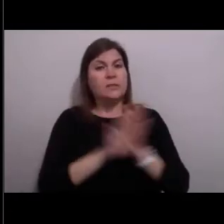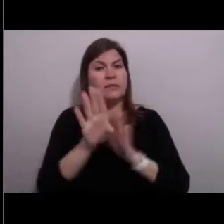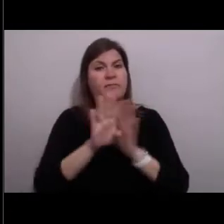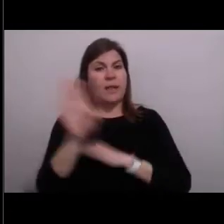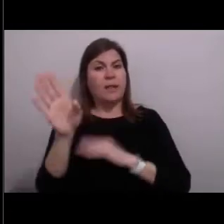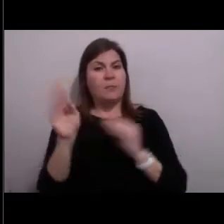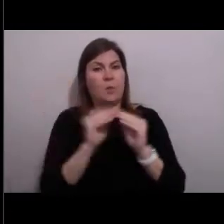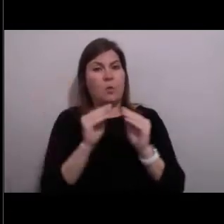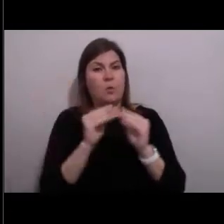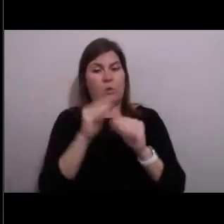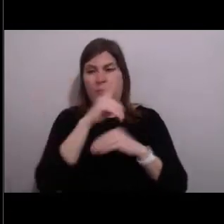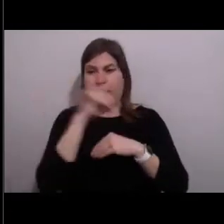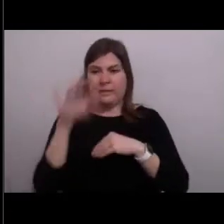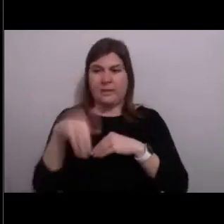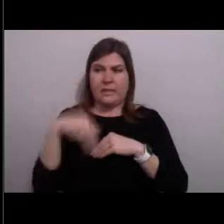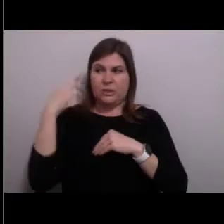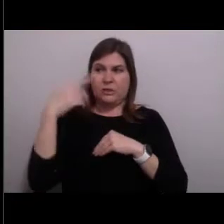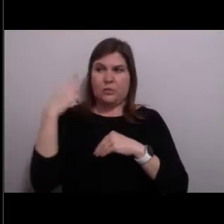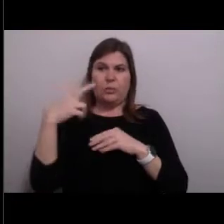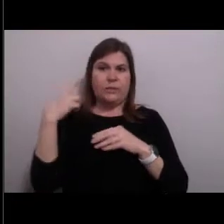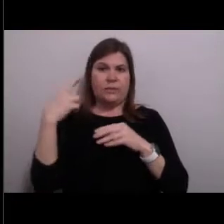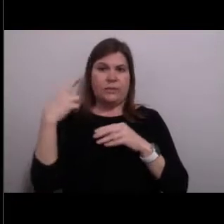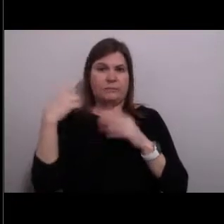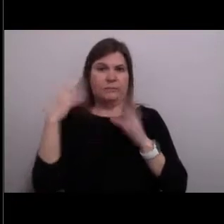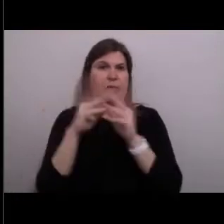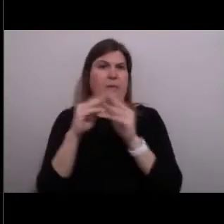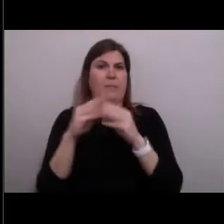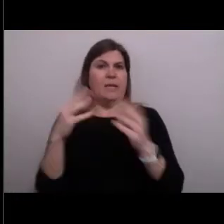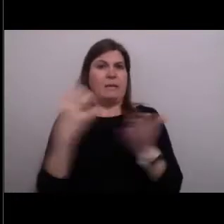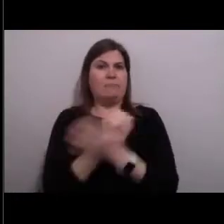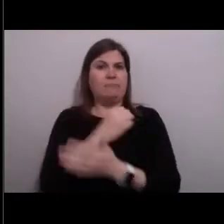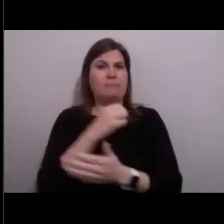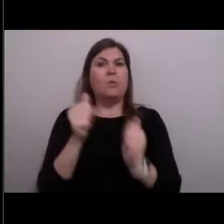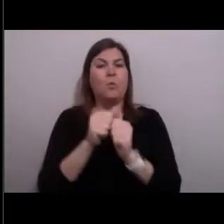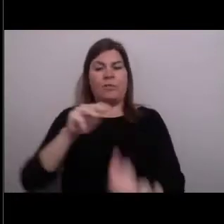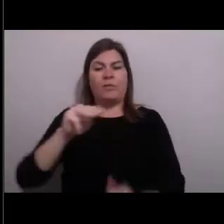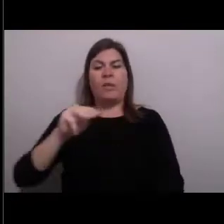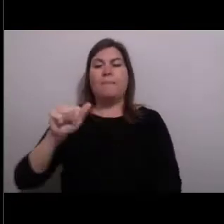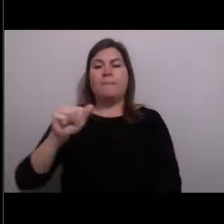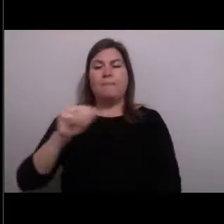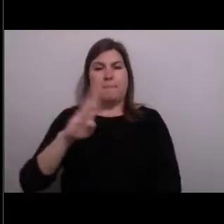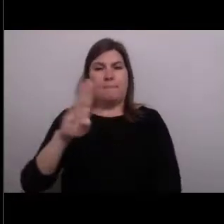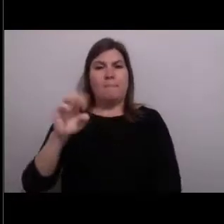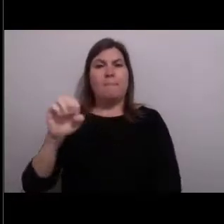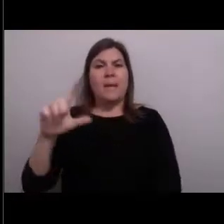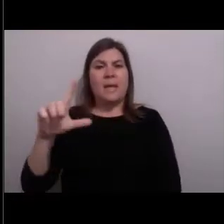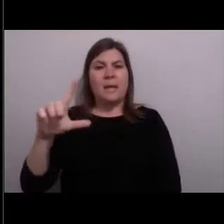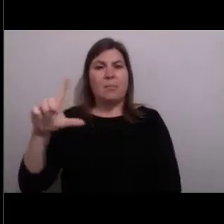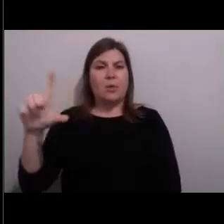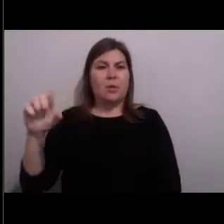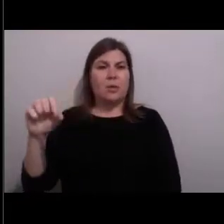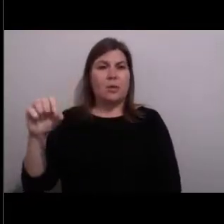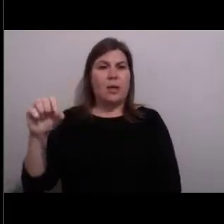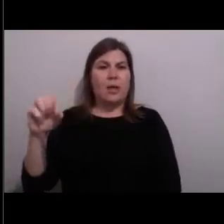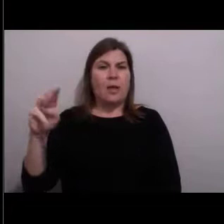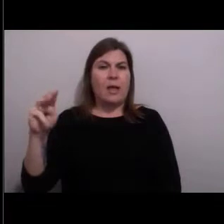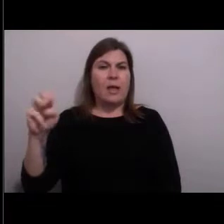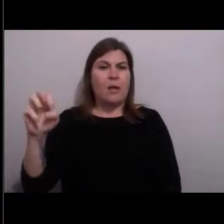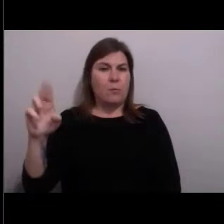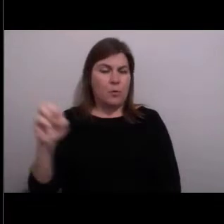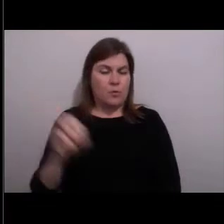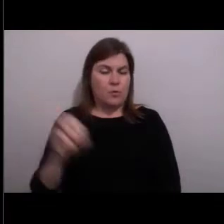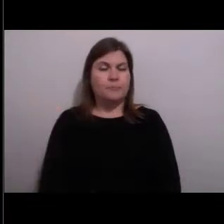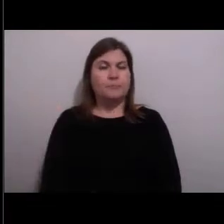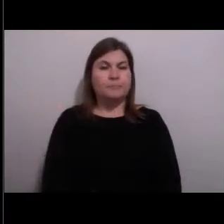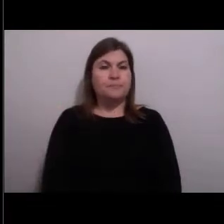have that meeting with Mabel Elmore, and that hopefully will come to fruition of some sort. So that is all